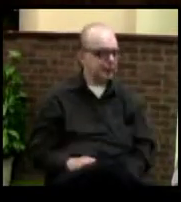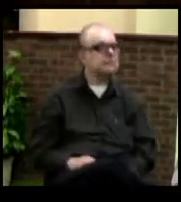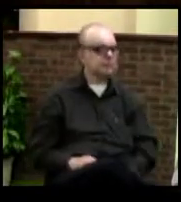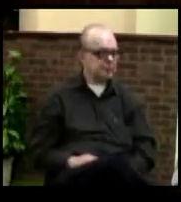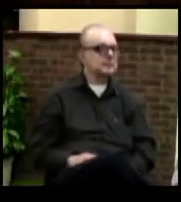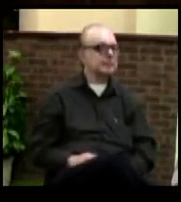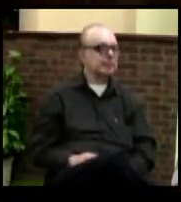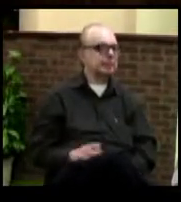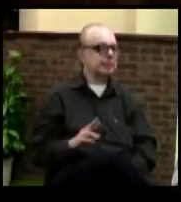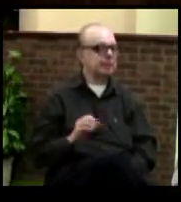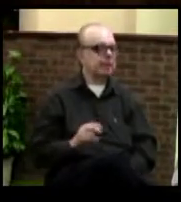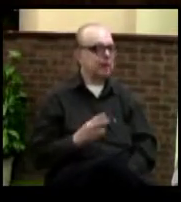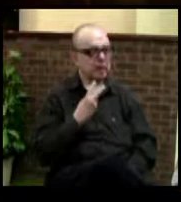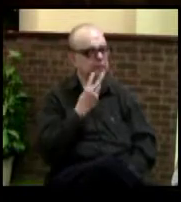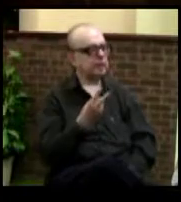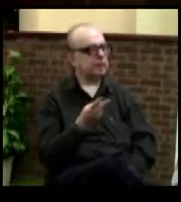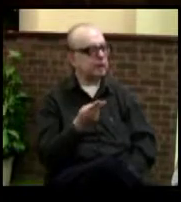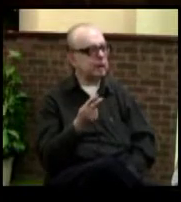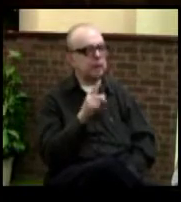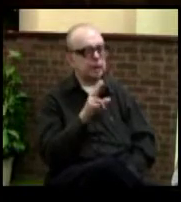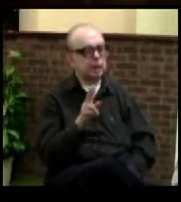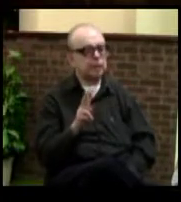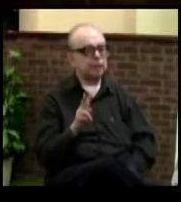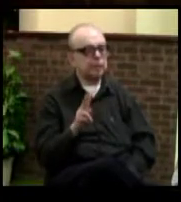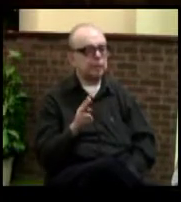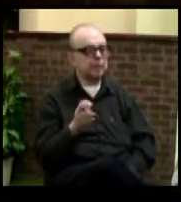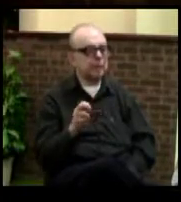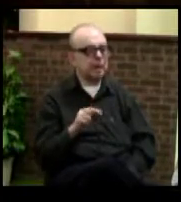Have you ever seen two hens fighting each other?